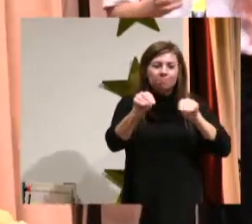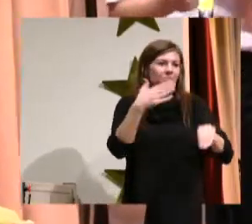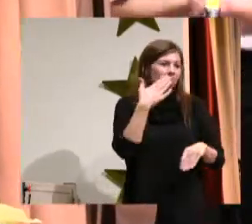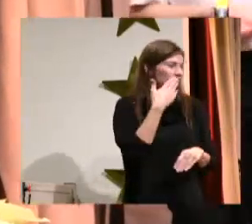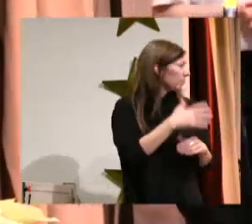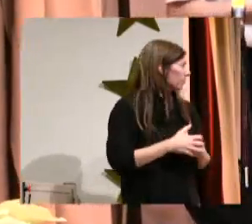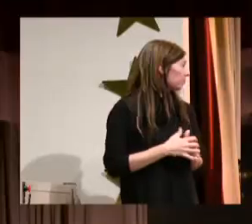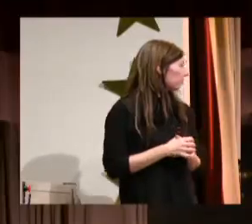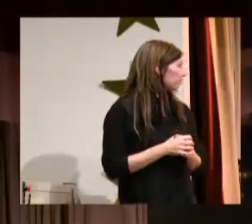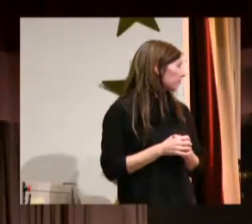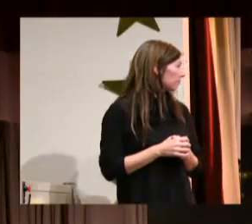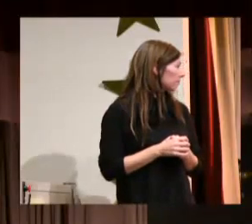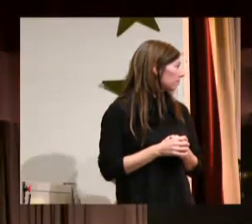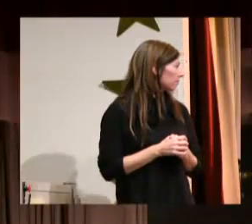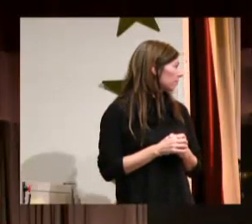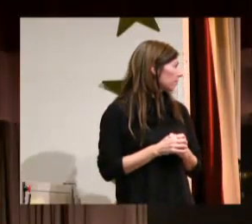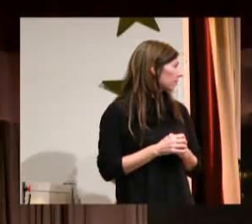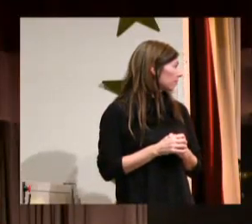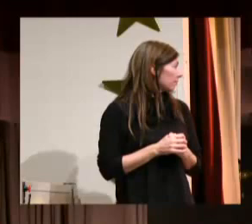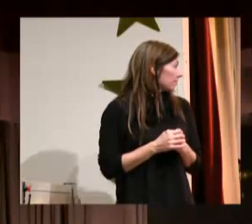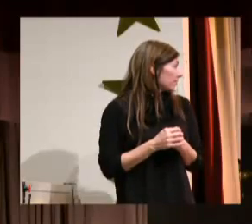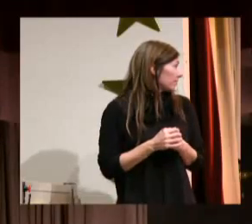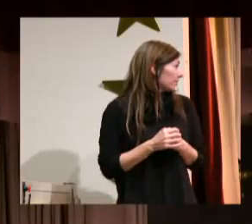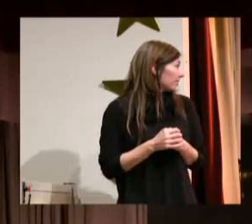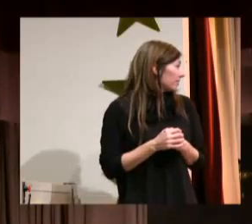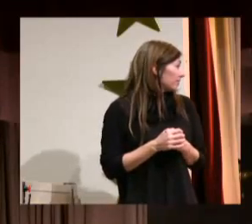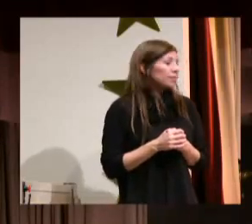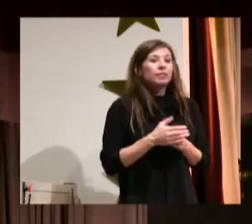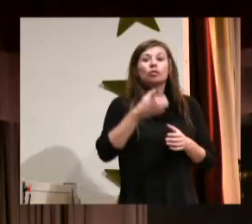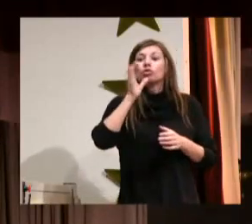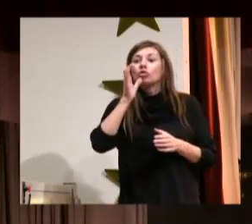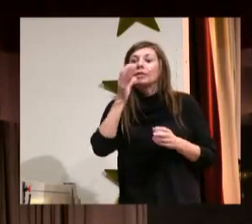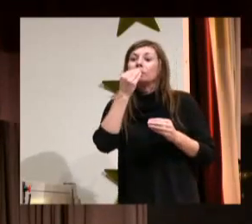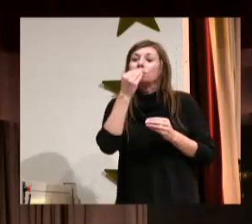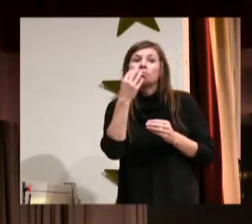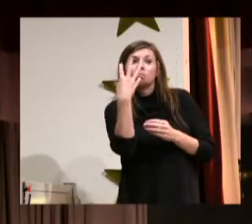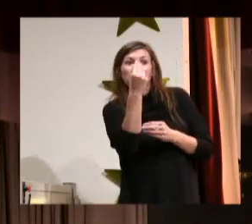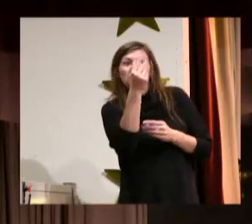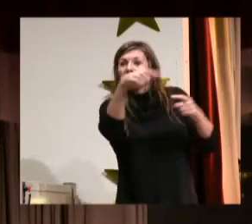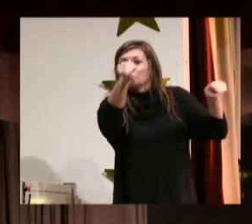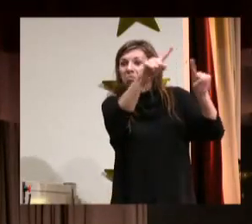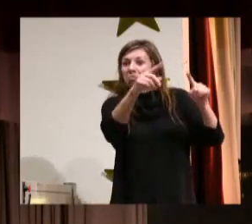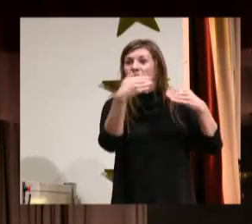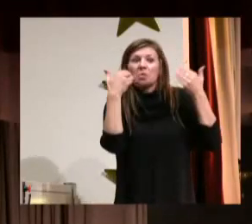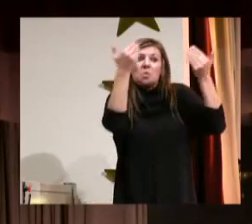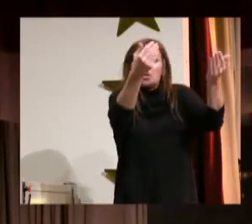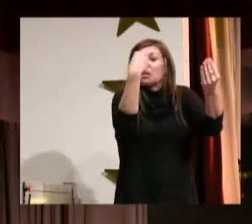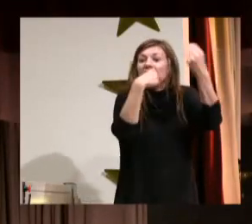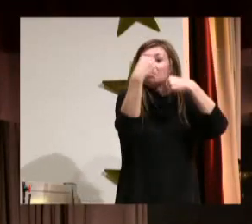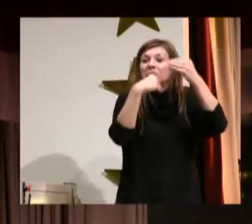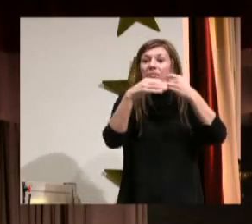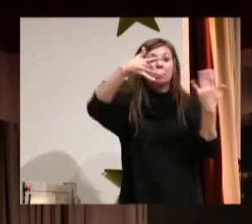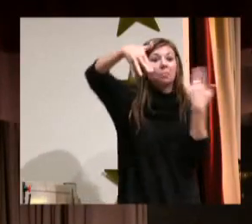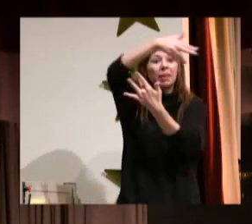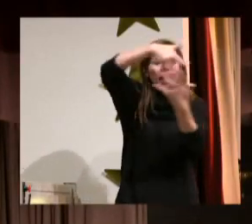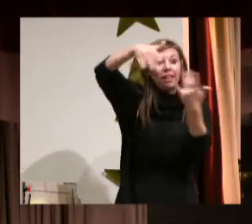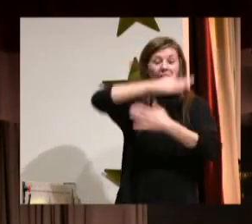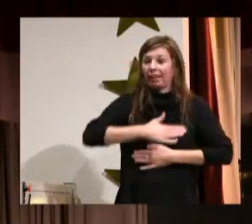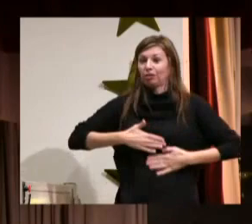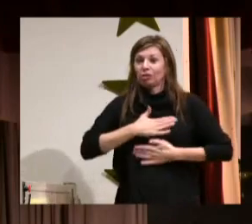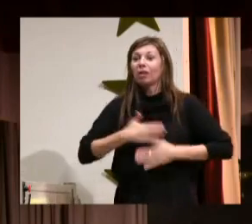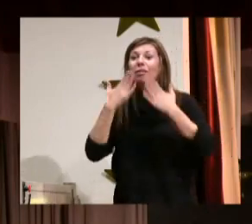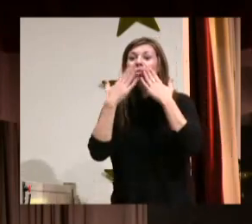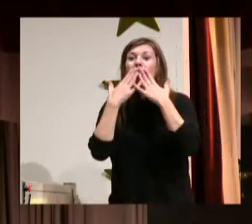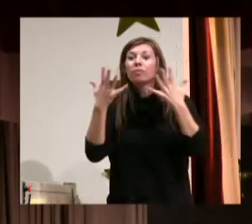Thank you. Okay, and we have refreshments outside for you, so please feel free to just mingle and enjoy. Thank